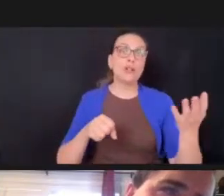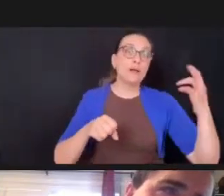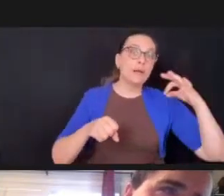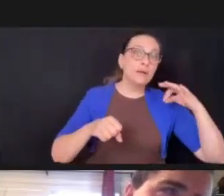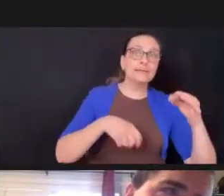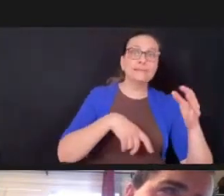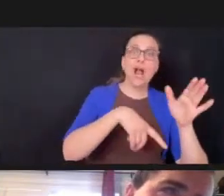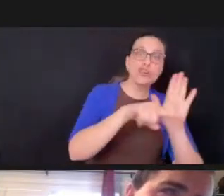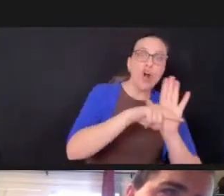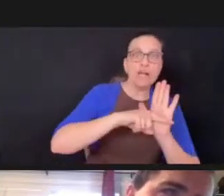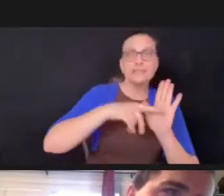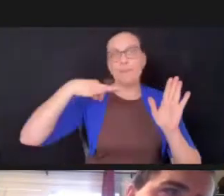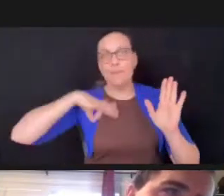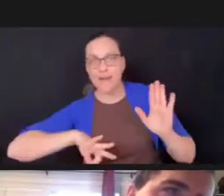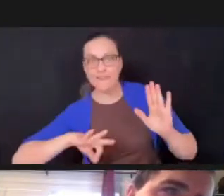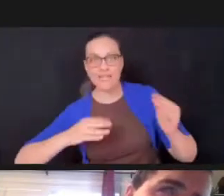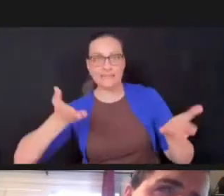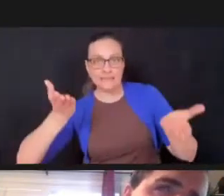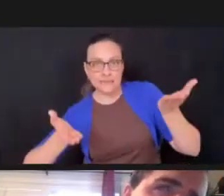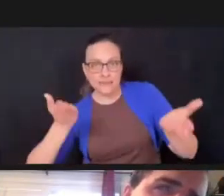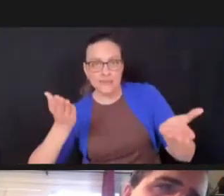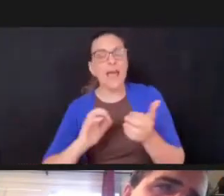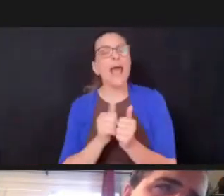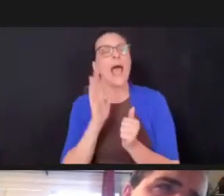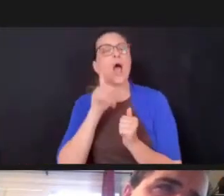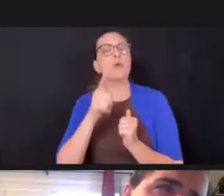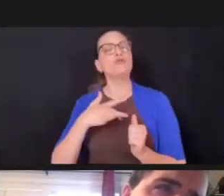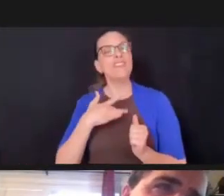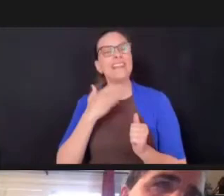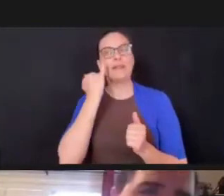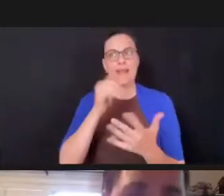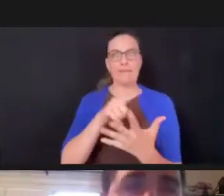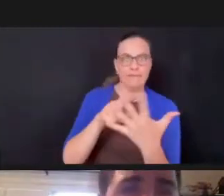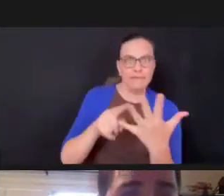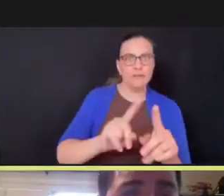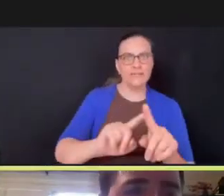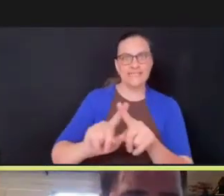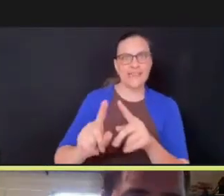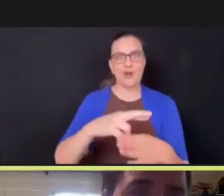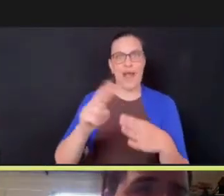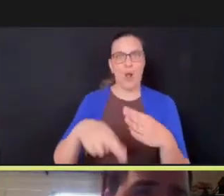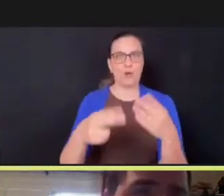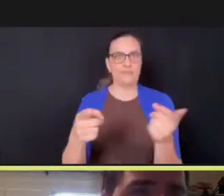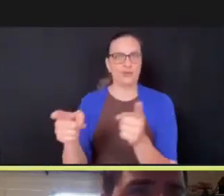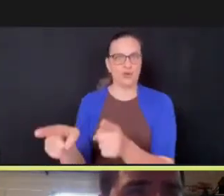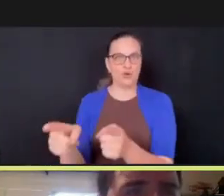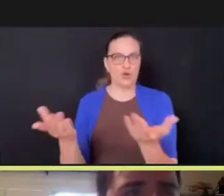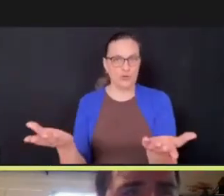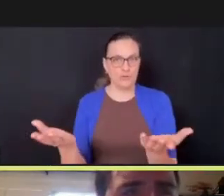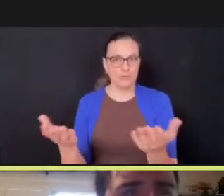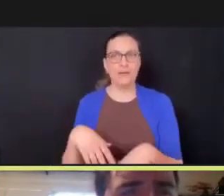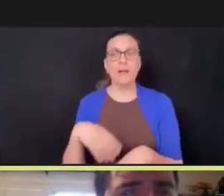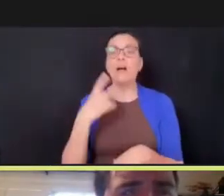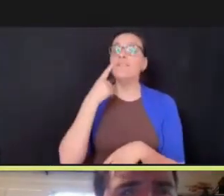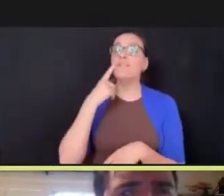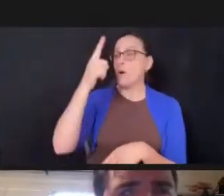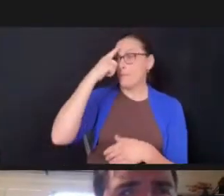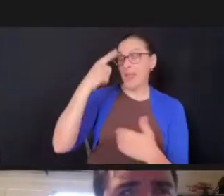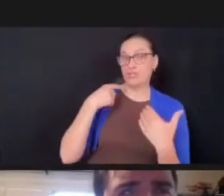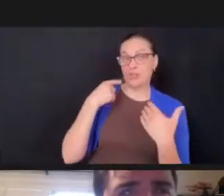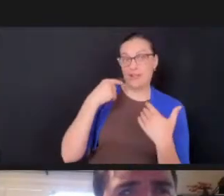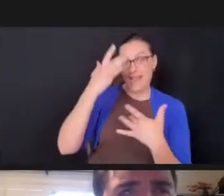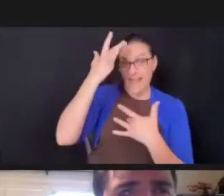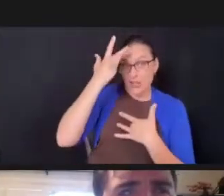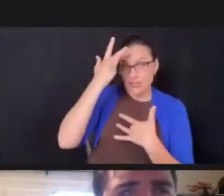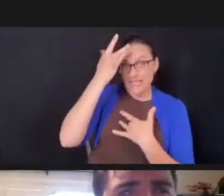if, you know, kind of these different outcomes occur? So for mental illness disclosure, psychiatric